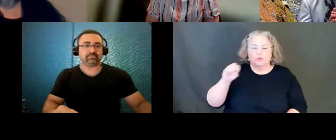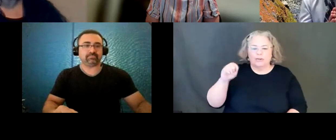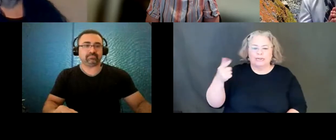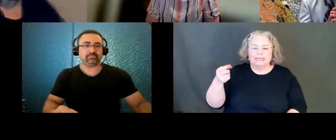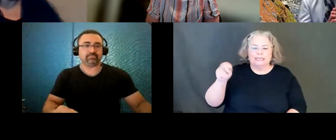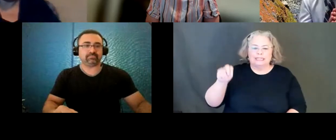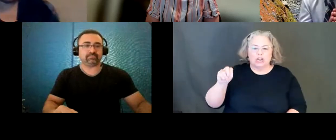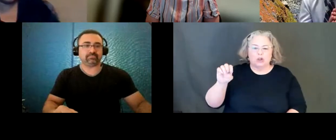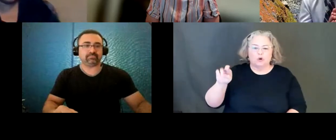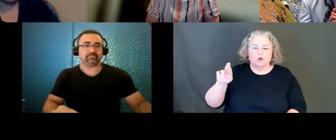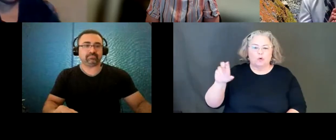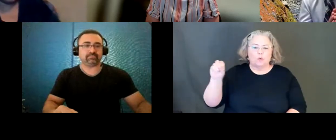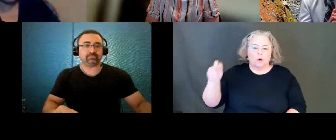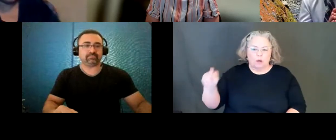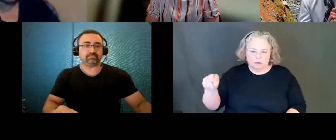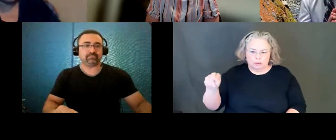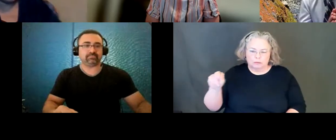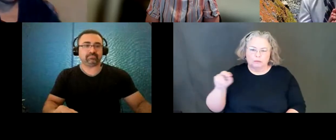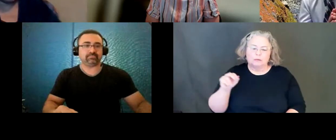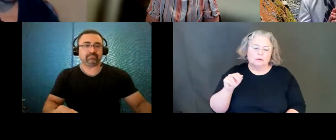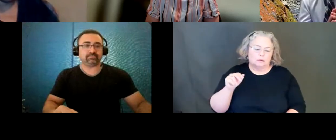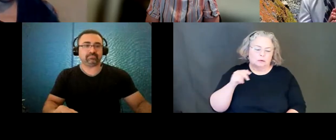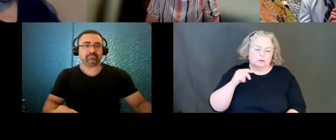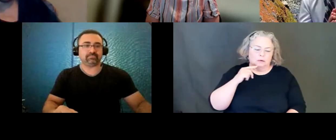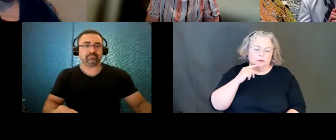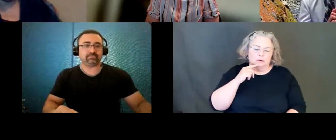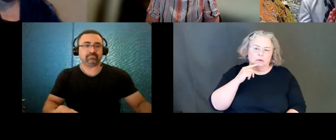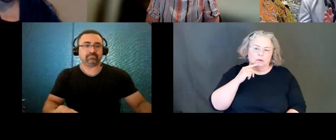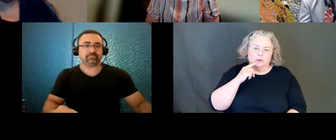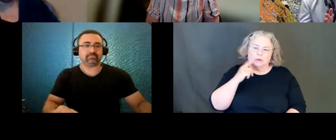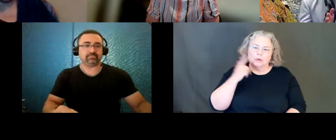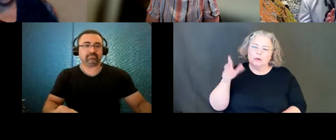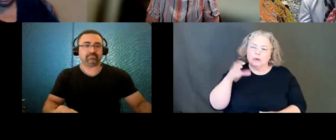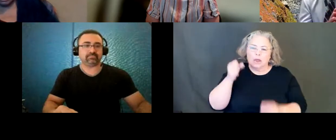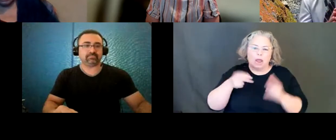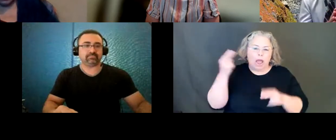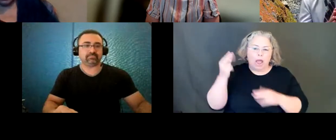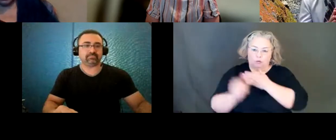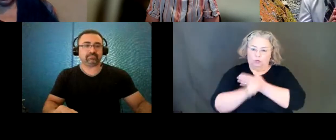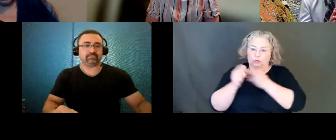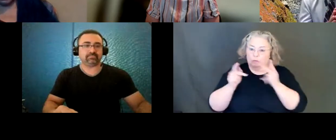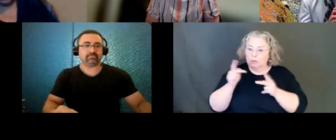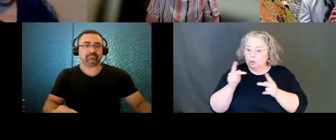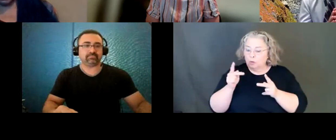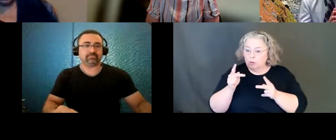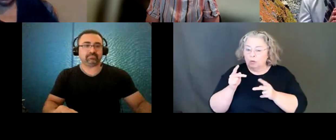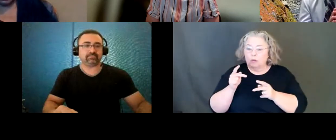monoclonals. And that will take high-risk people who are